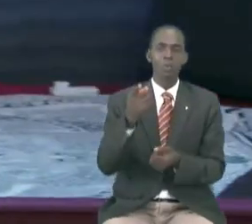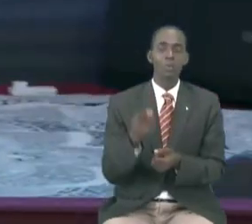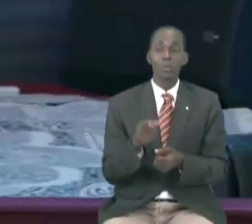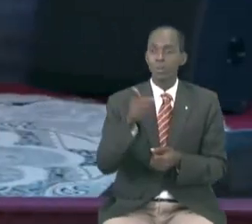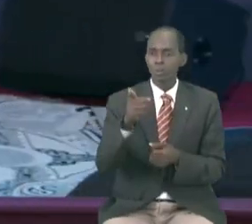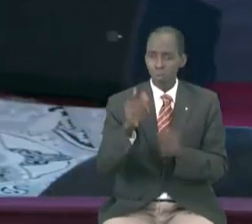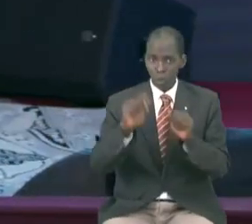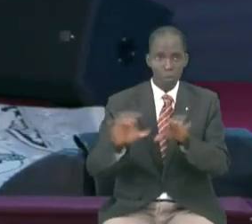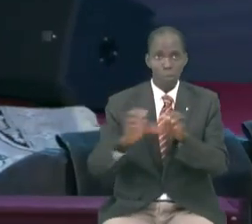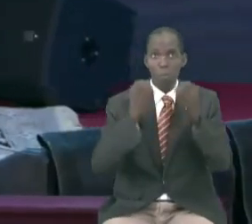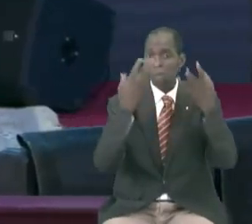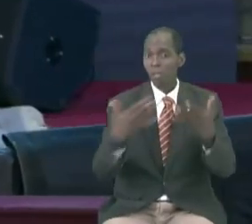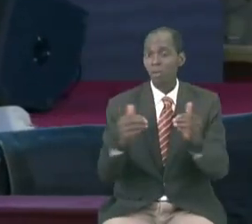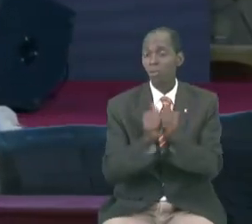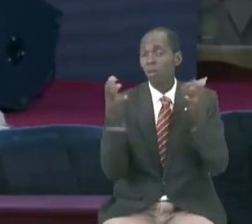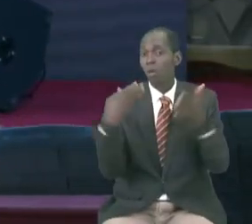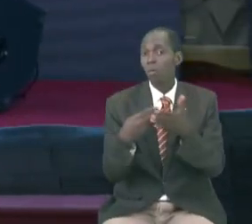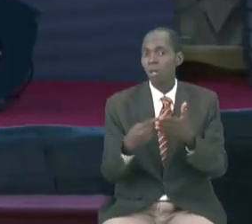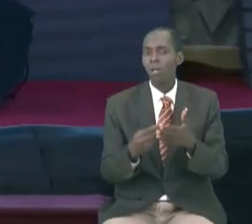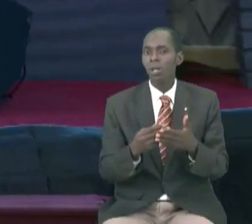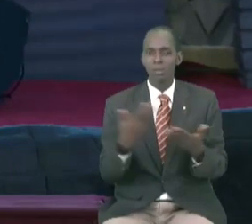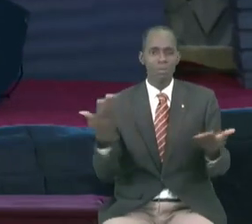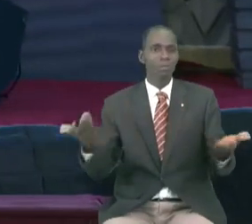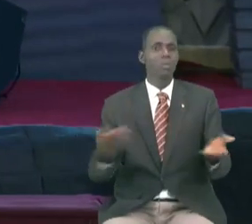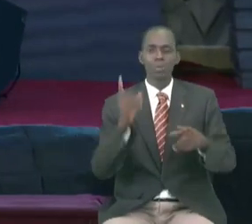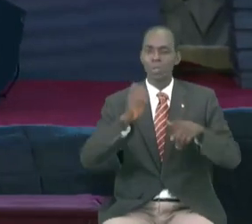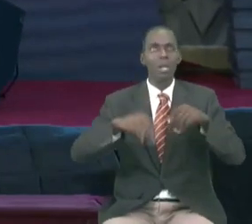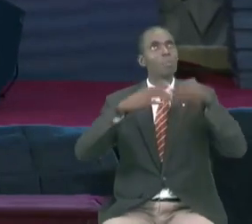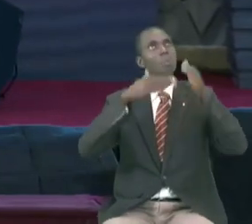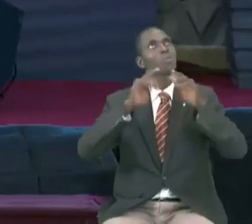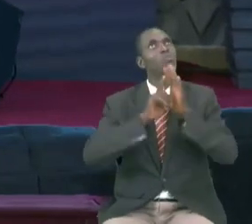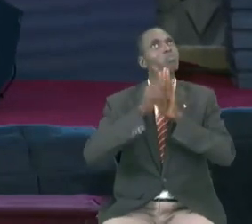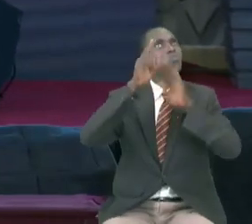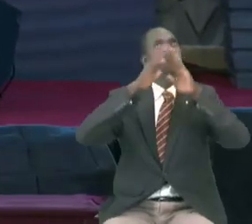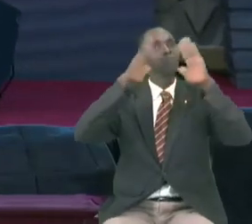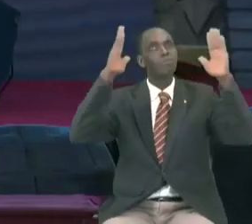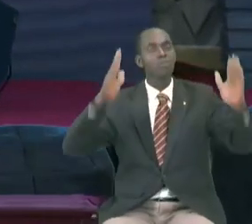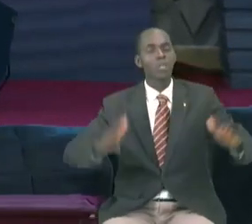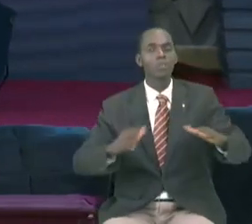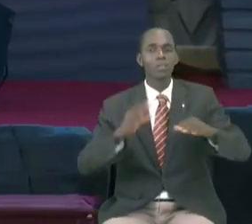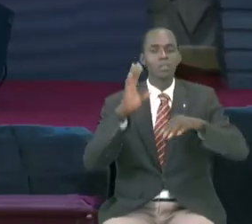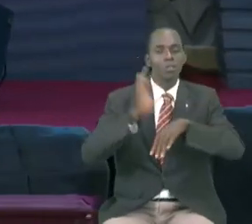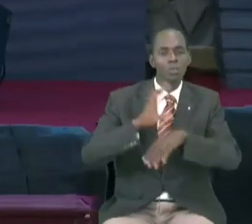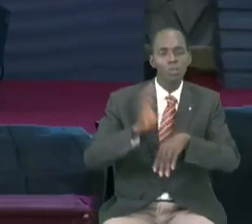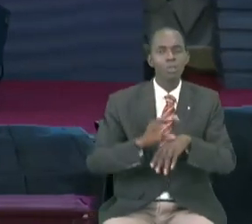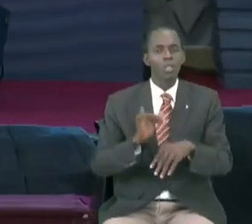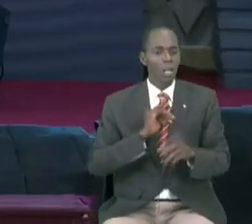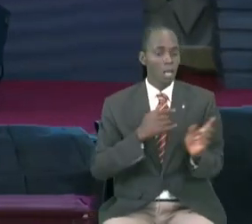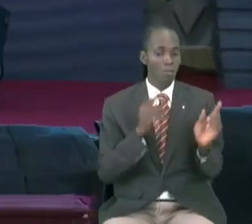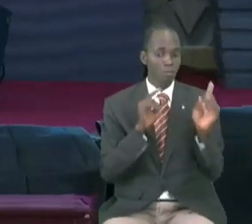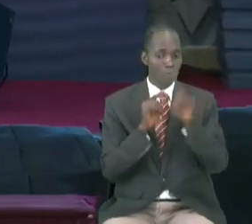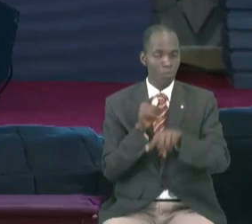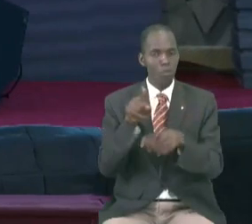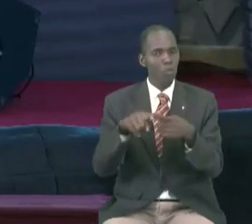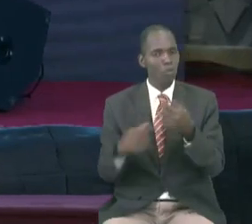you so that I will assist you. And you're preaching like that, no bribery, no corruption. If I didn't take bribes, if I didn't